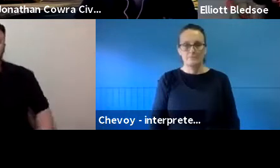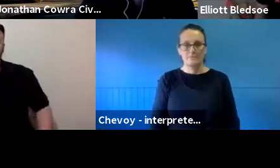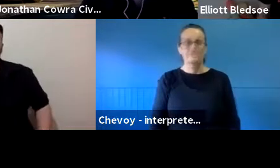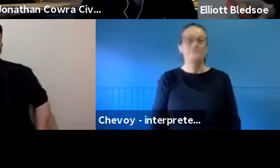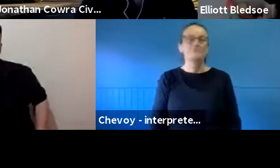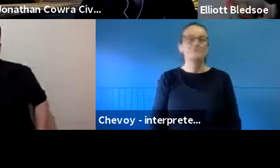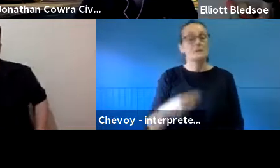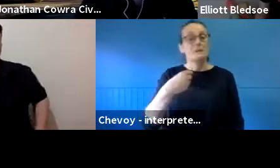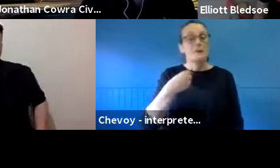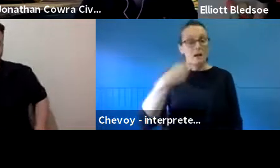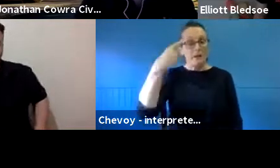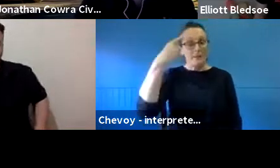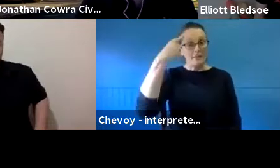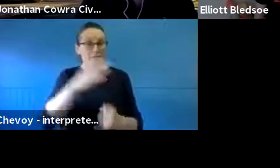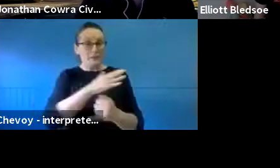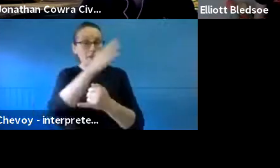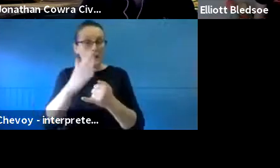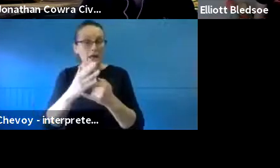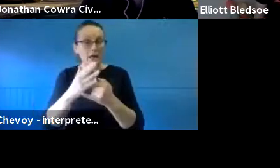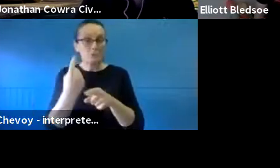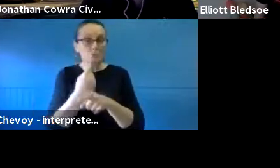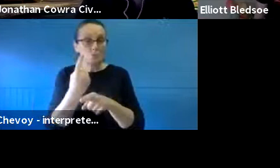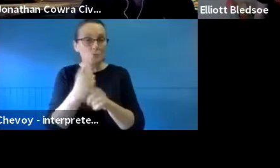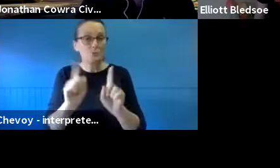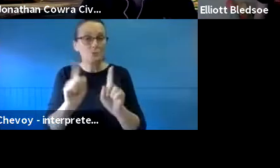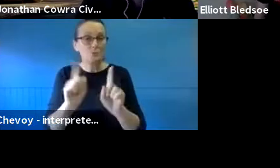last insight I'd say